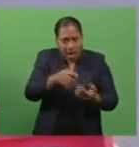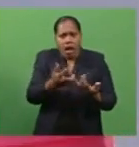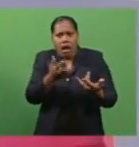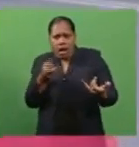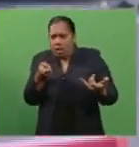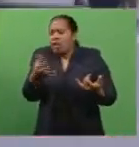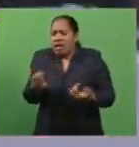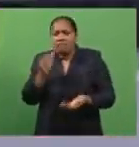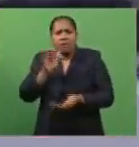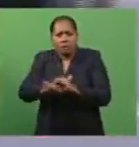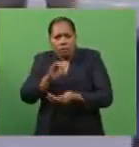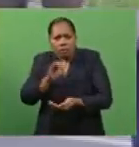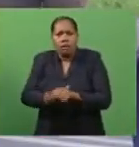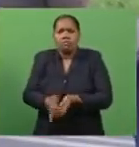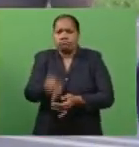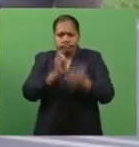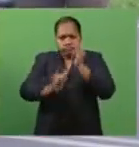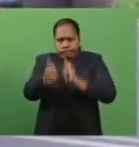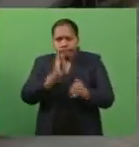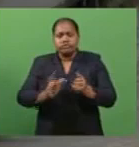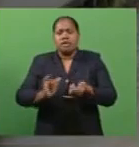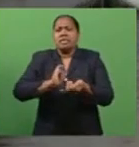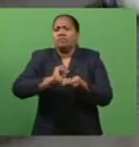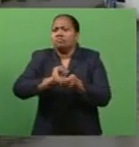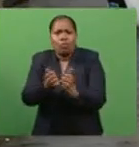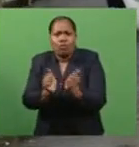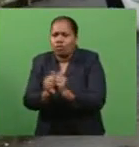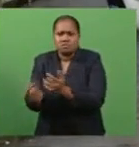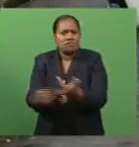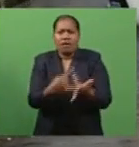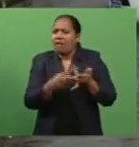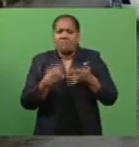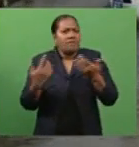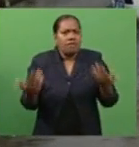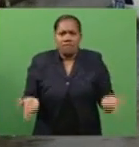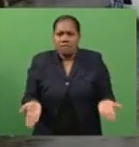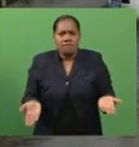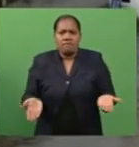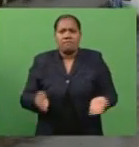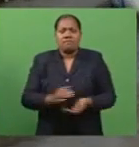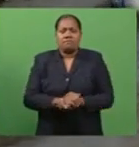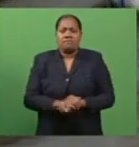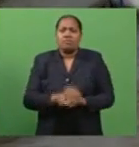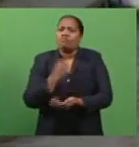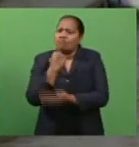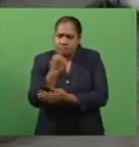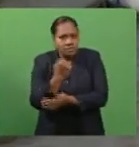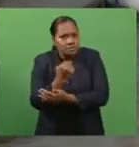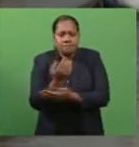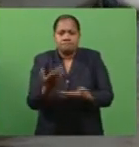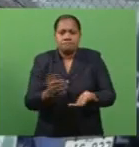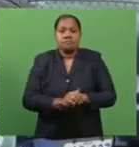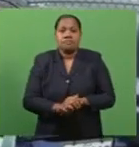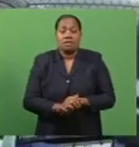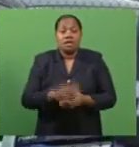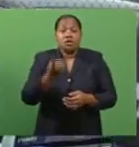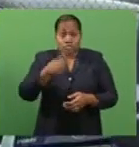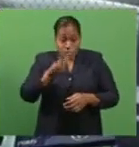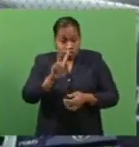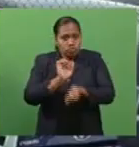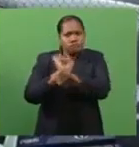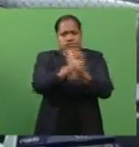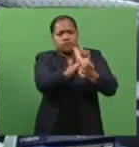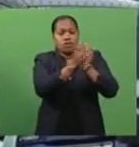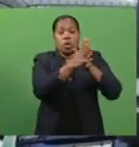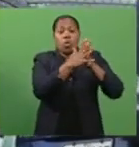for drinking yangon and alcohol, people are being arrested for playing rugby and other team sports. 22 arrests from the